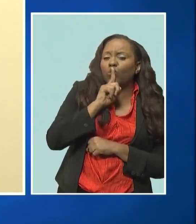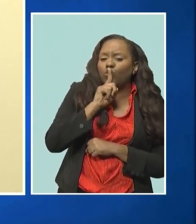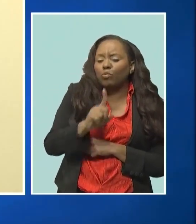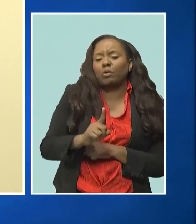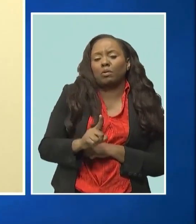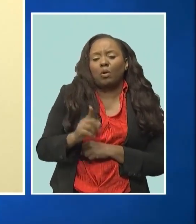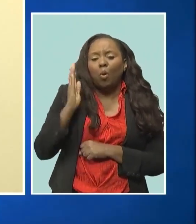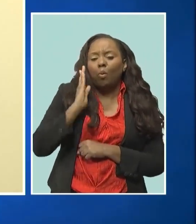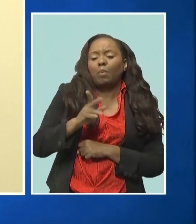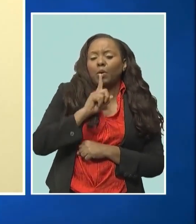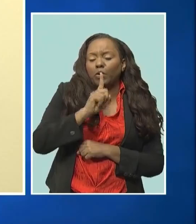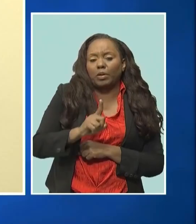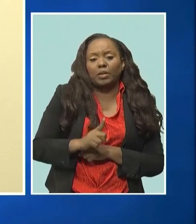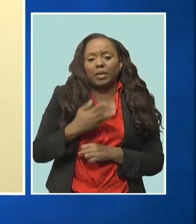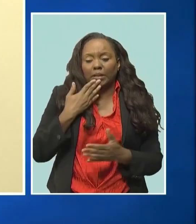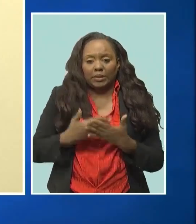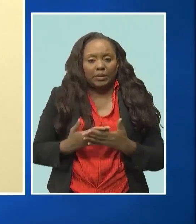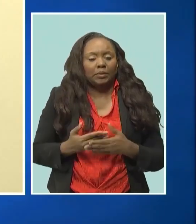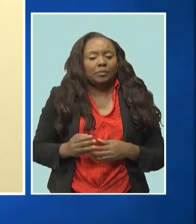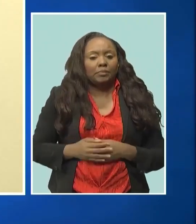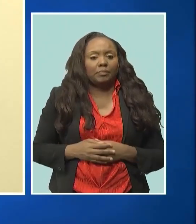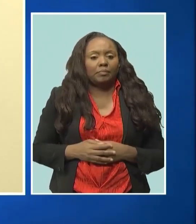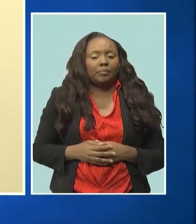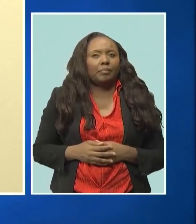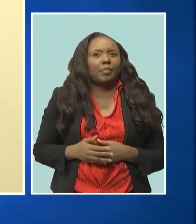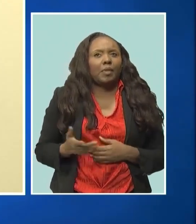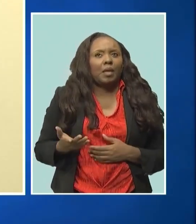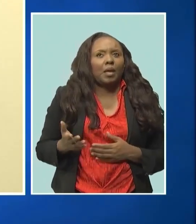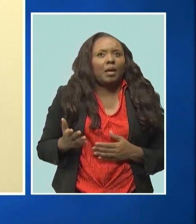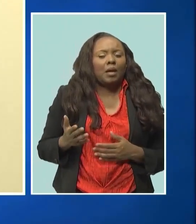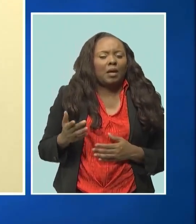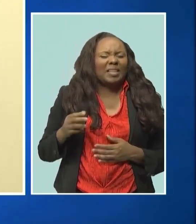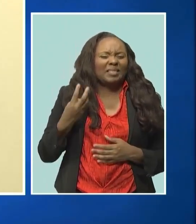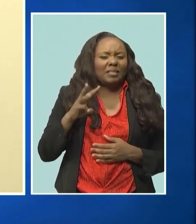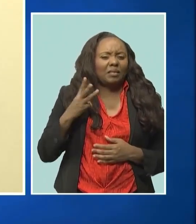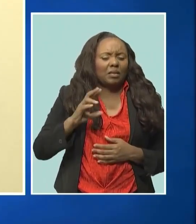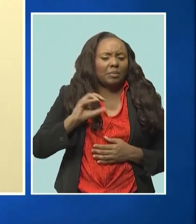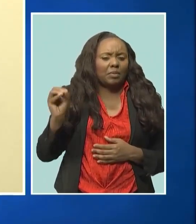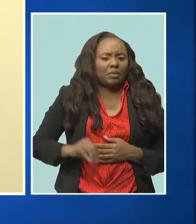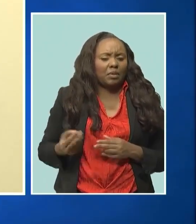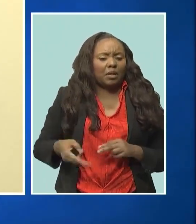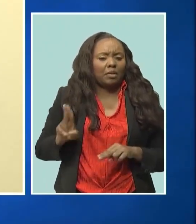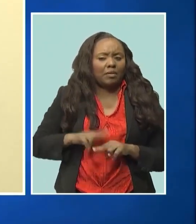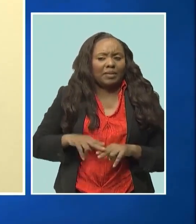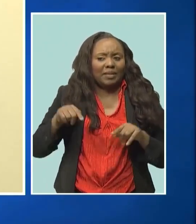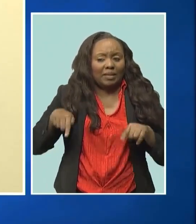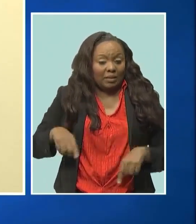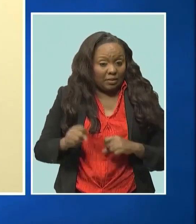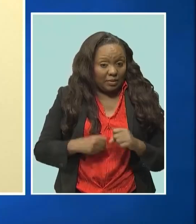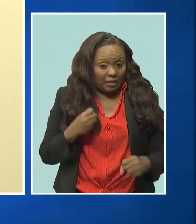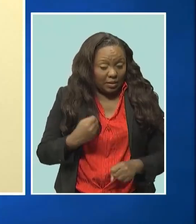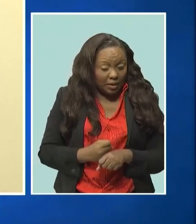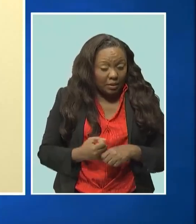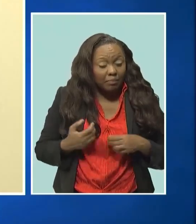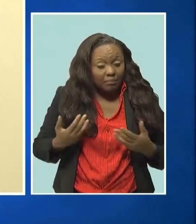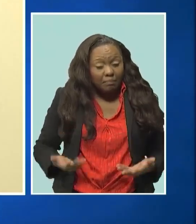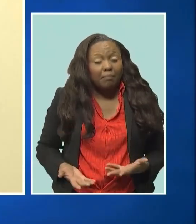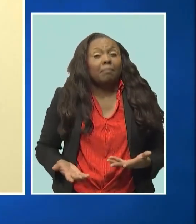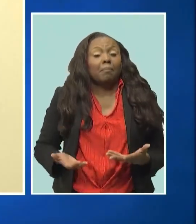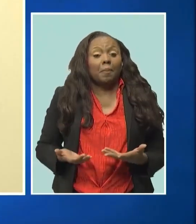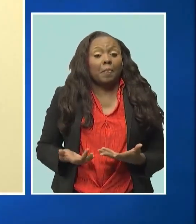need to put a number out there, but I think based on what we saw this year, 16% increase in cane production, I